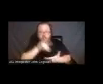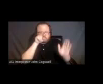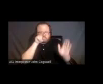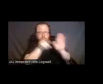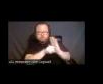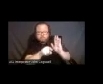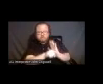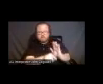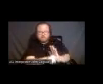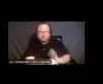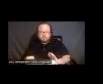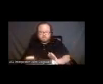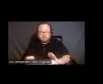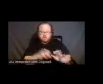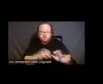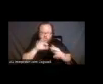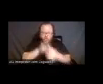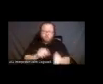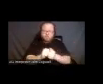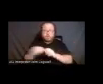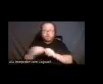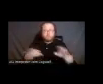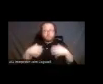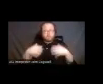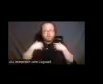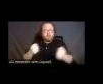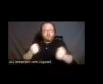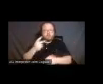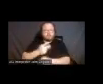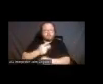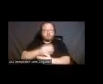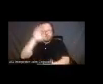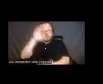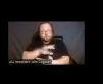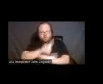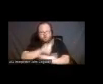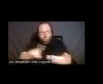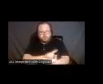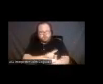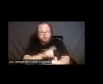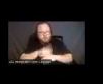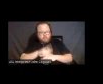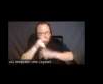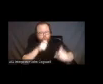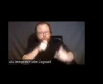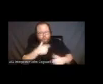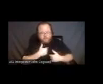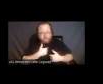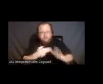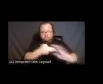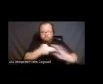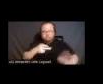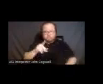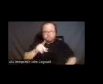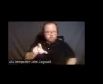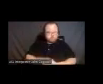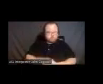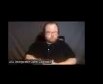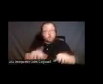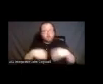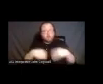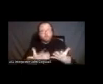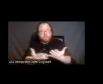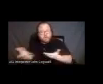seeking behavioral health care, reduce discrimination against people who carry a diagnosis, and to provide services that could prevent